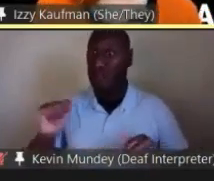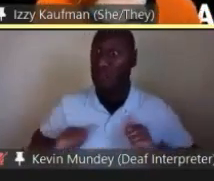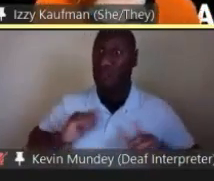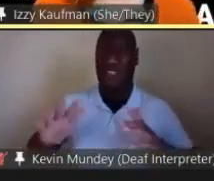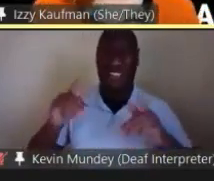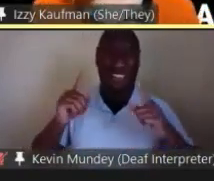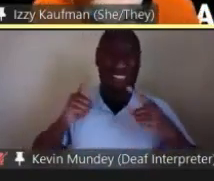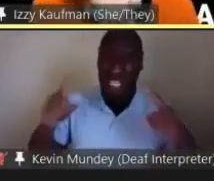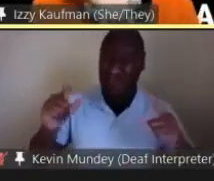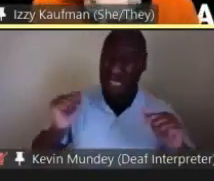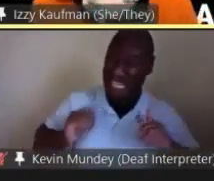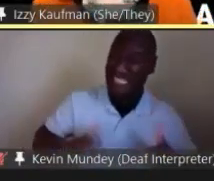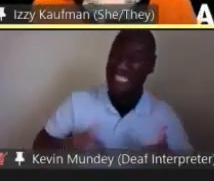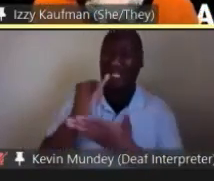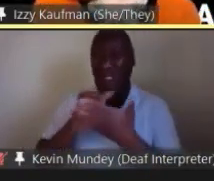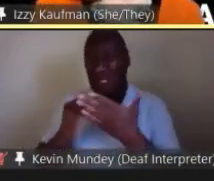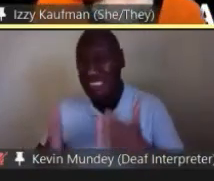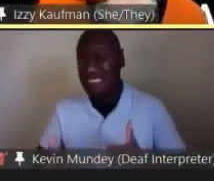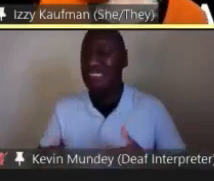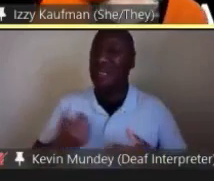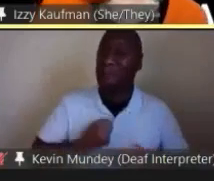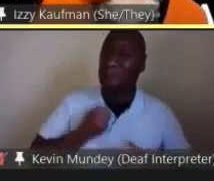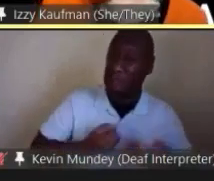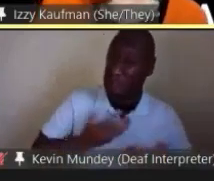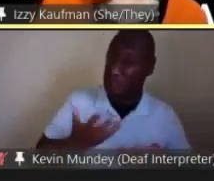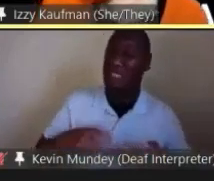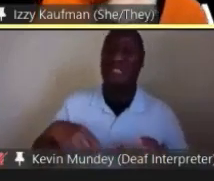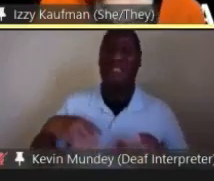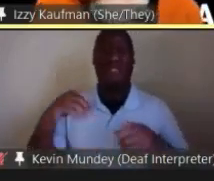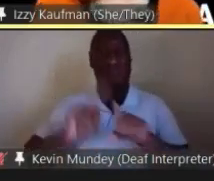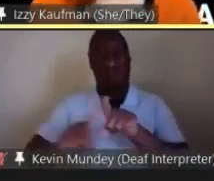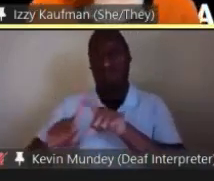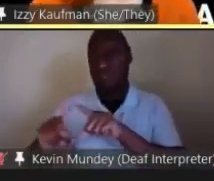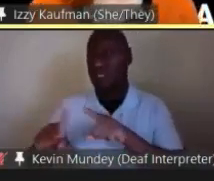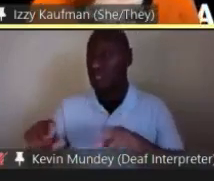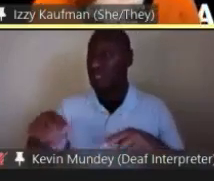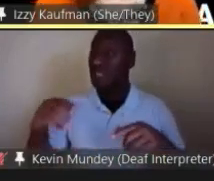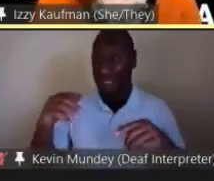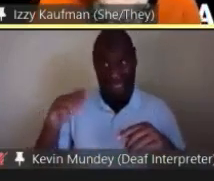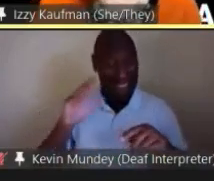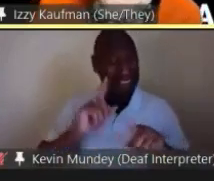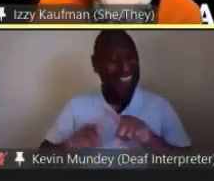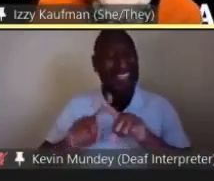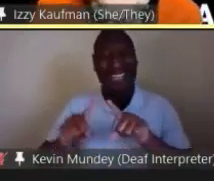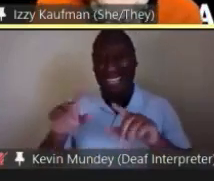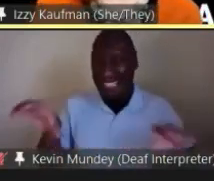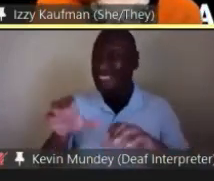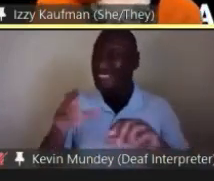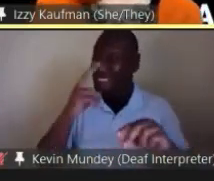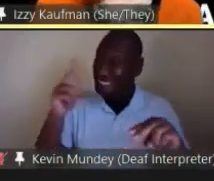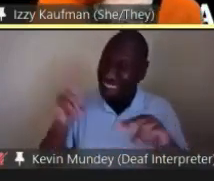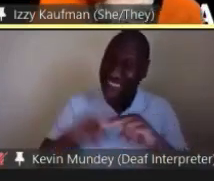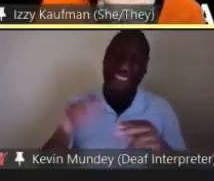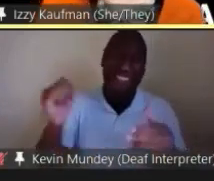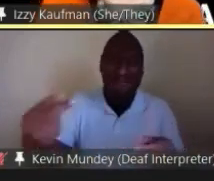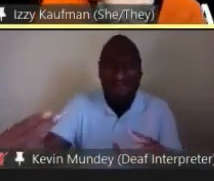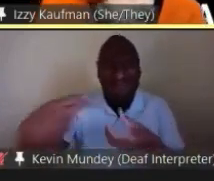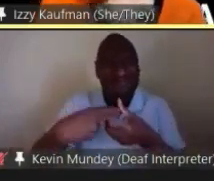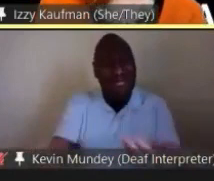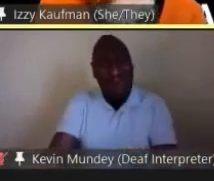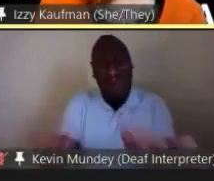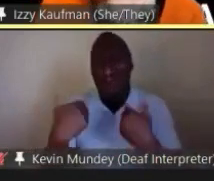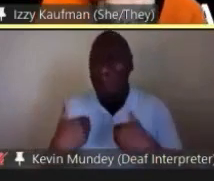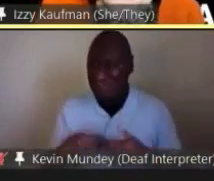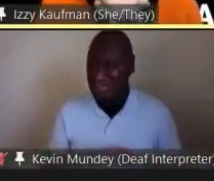and poets. There are also kids' activities, and there will be fun for the whole family. For this year's events, please